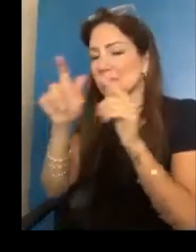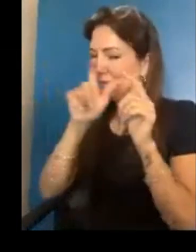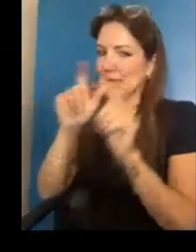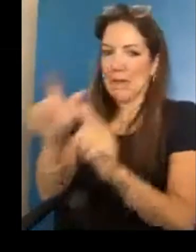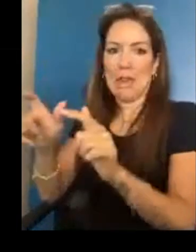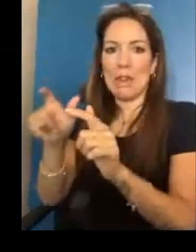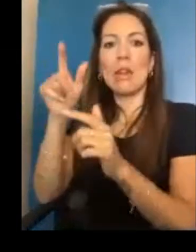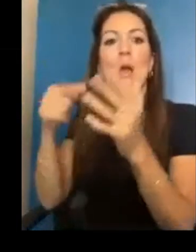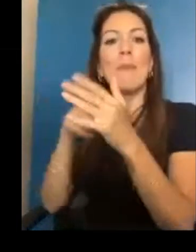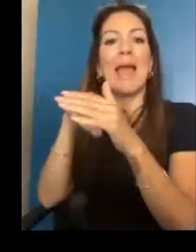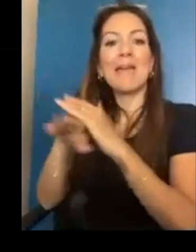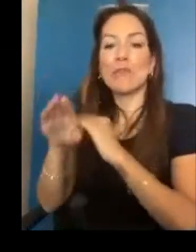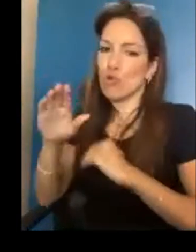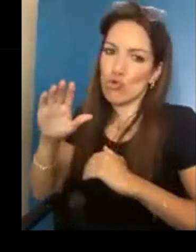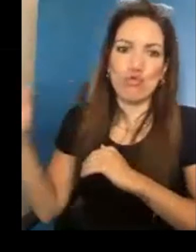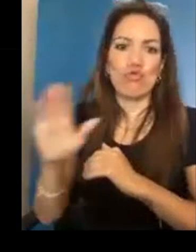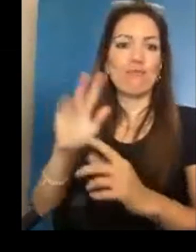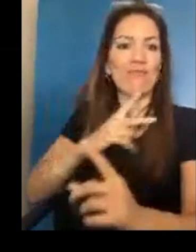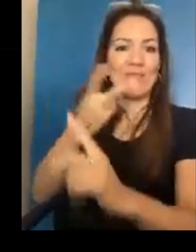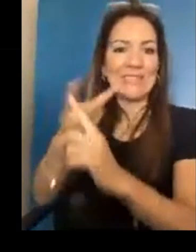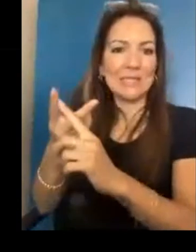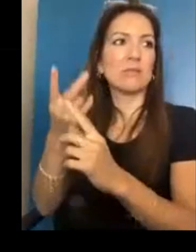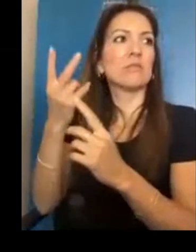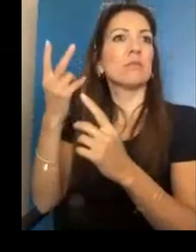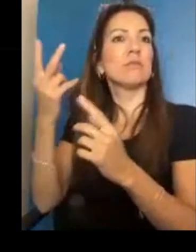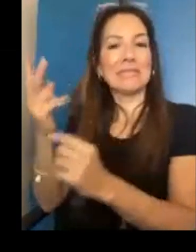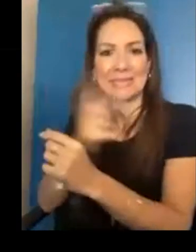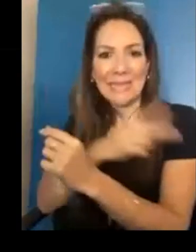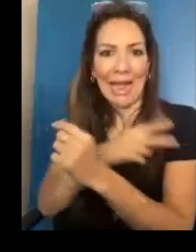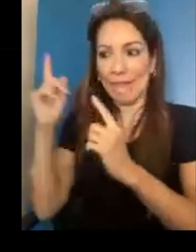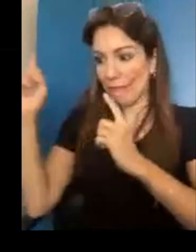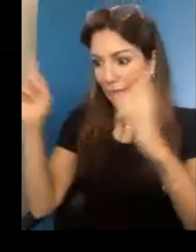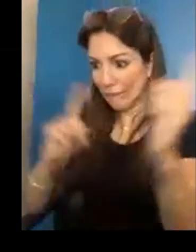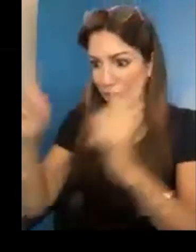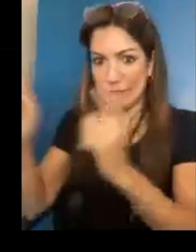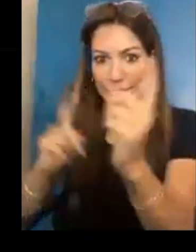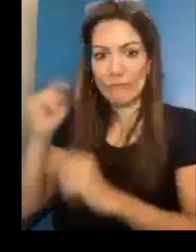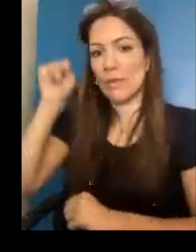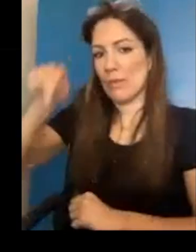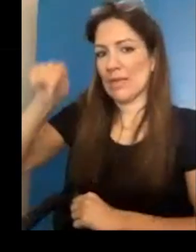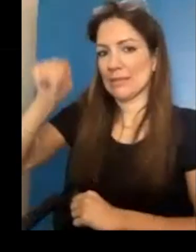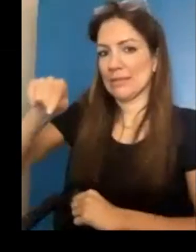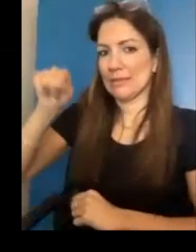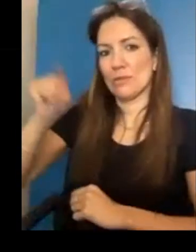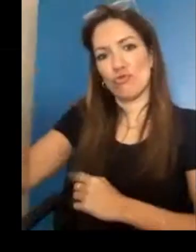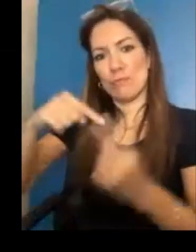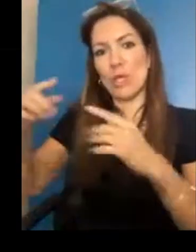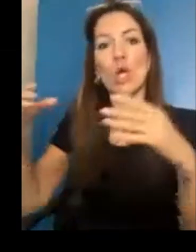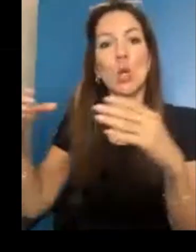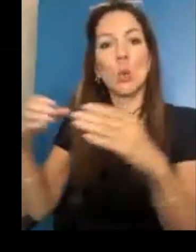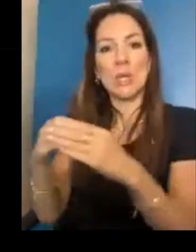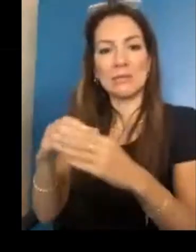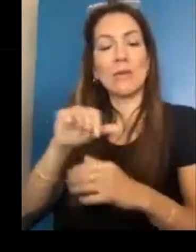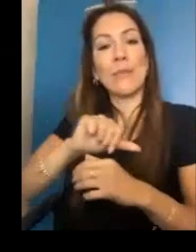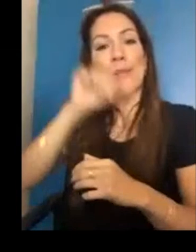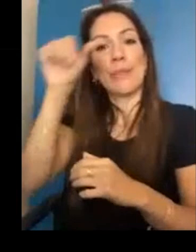for all visitors, staff coming into the unit. And then the rear is